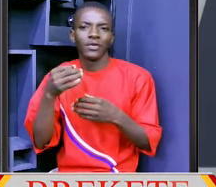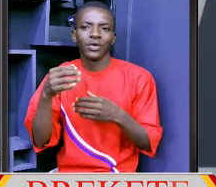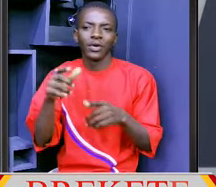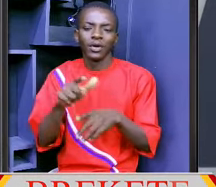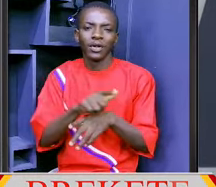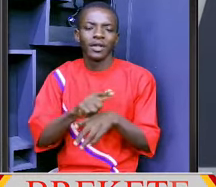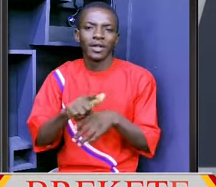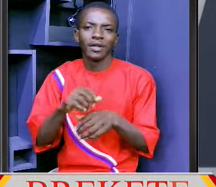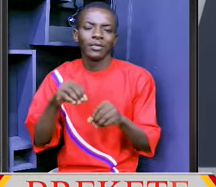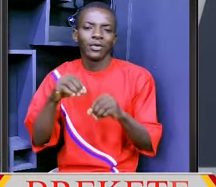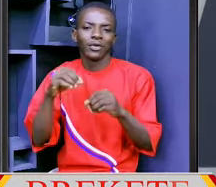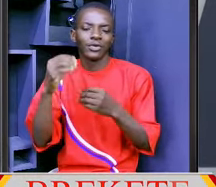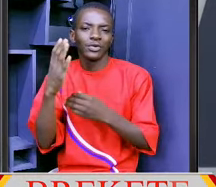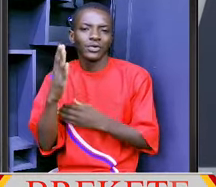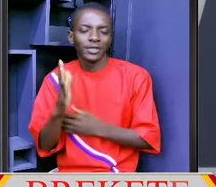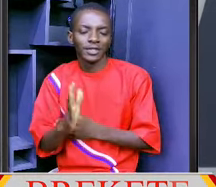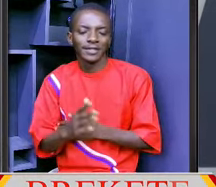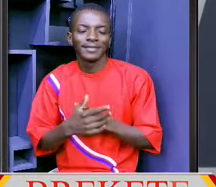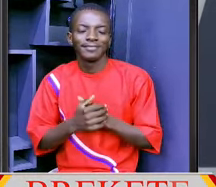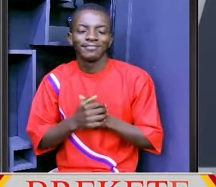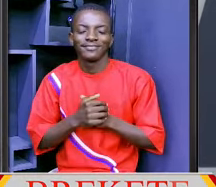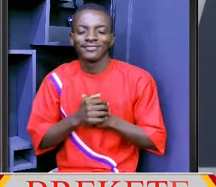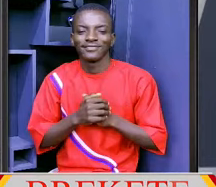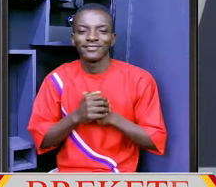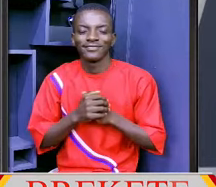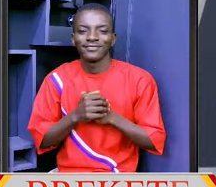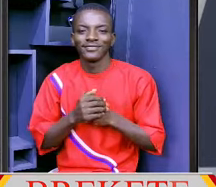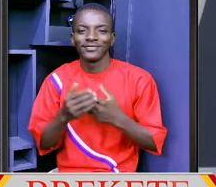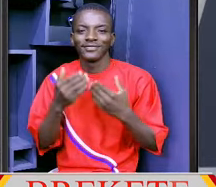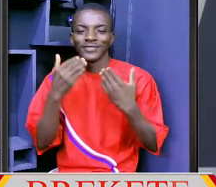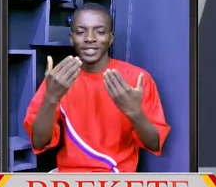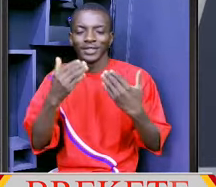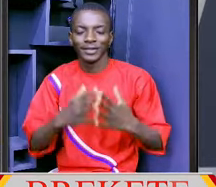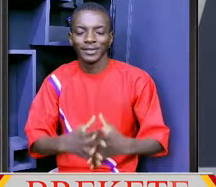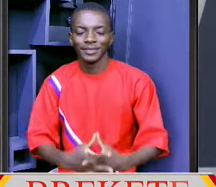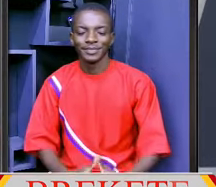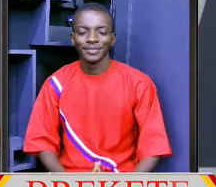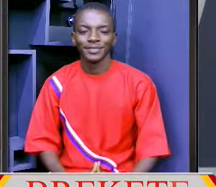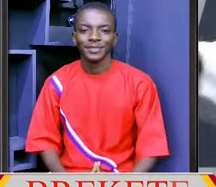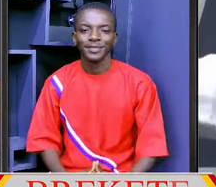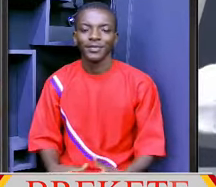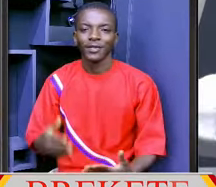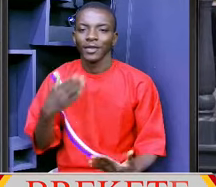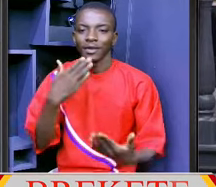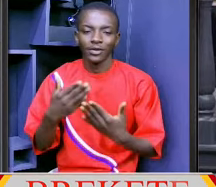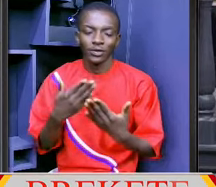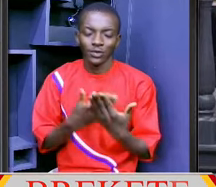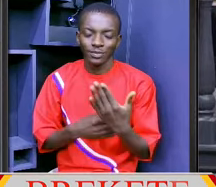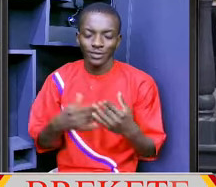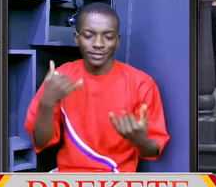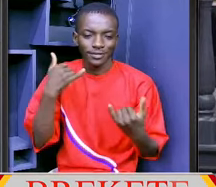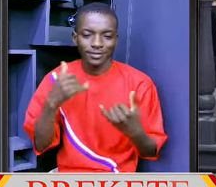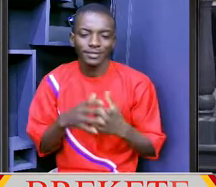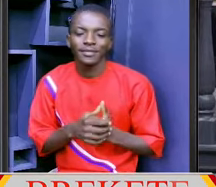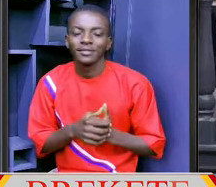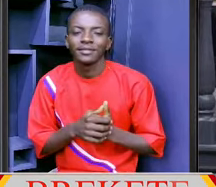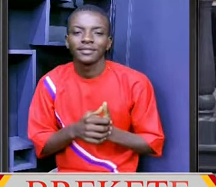Allah. Amen. By God's grace. Amen, man. Thank you, man. Yes, ma'am. Yes, ma'am. Hello, good morning.